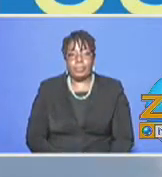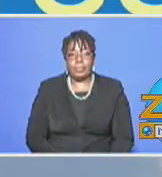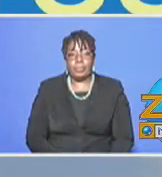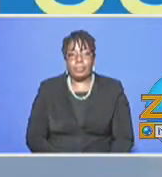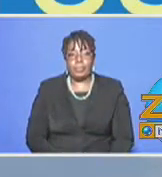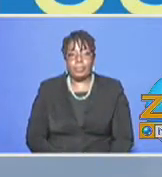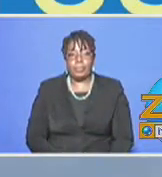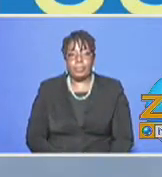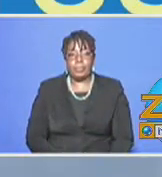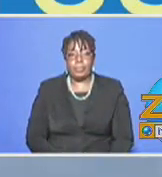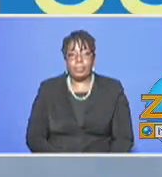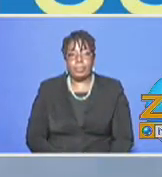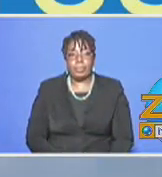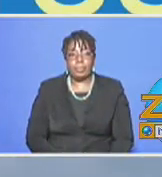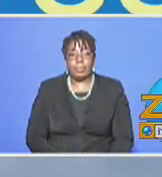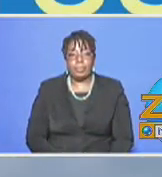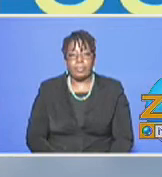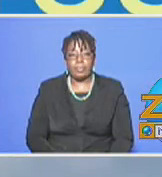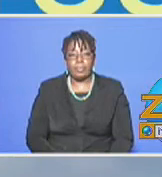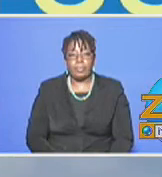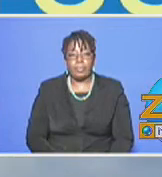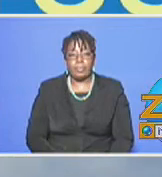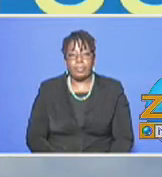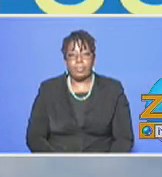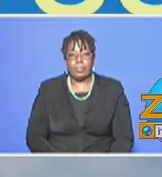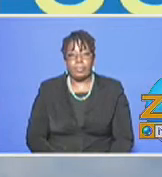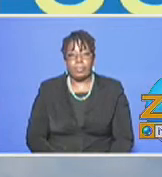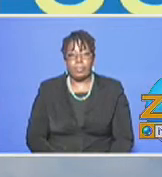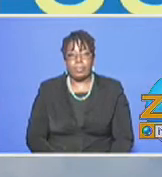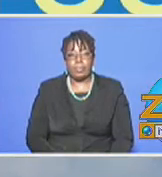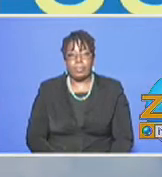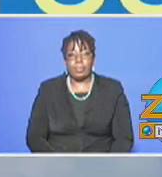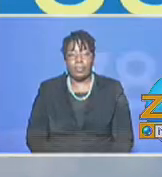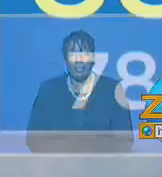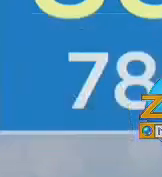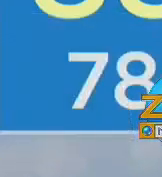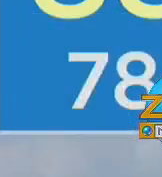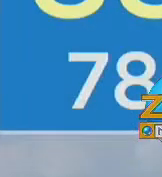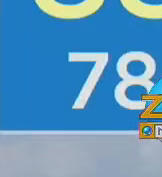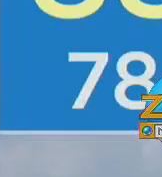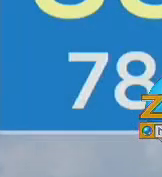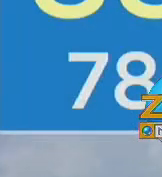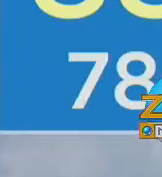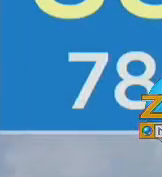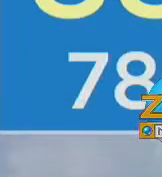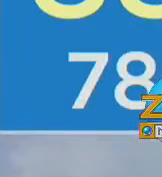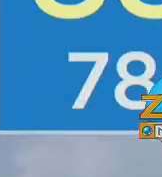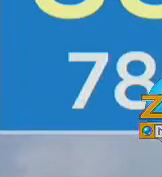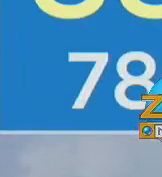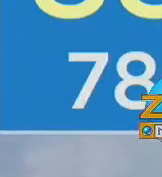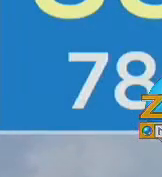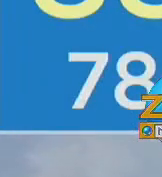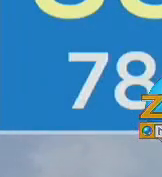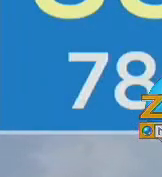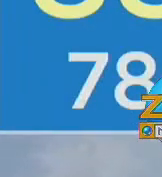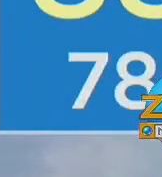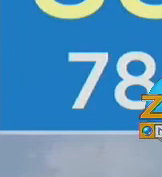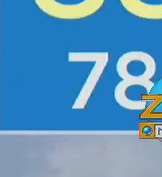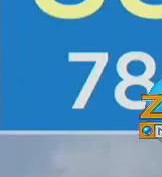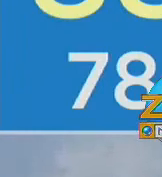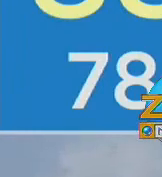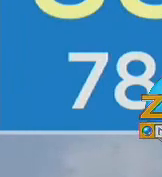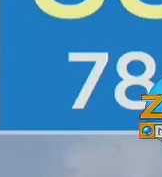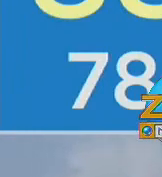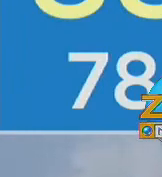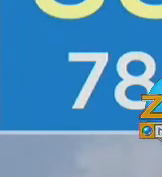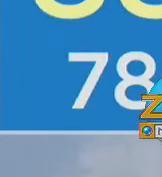to the forecast on Saturday. But as we head into the early part of next week, things are looking very well weather-wise. 90s for the most part